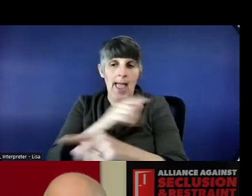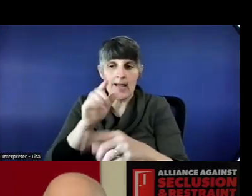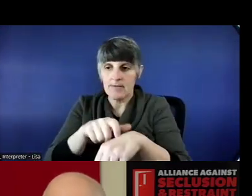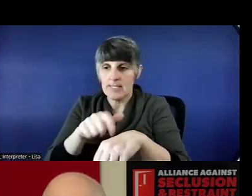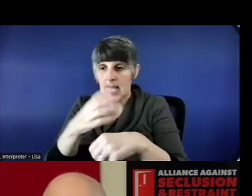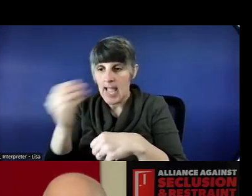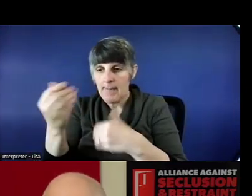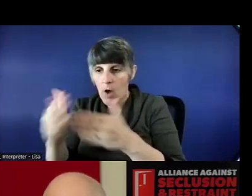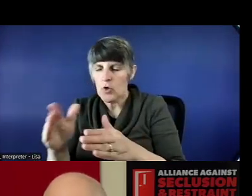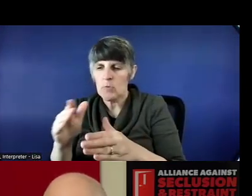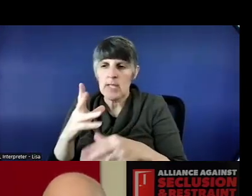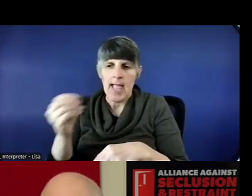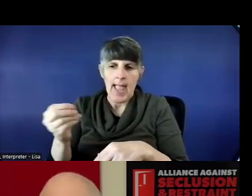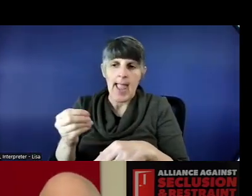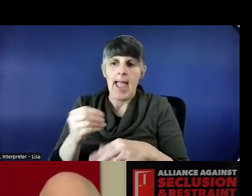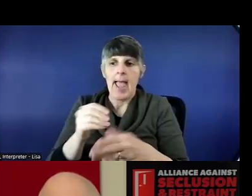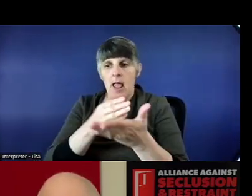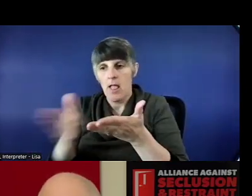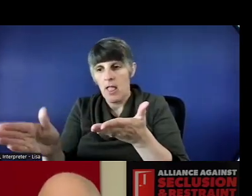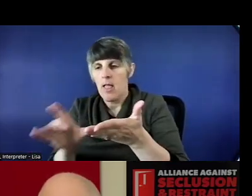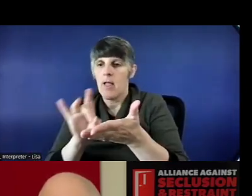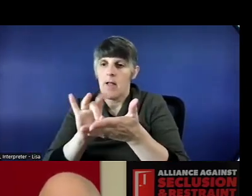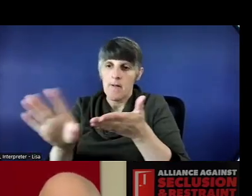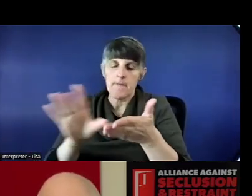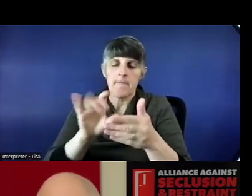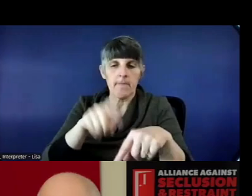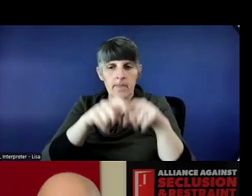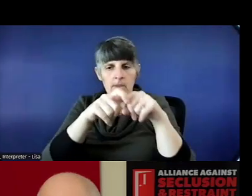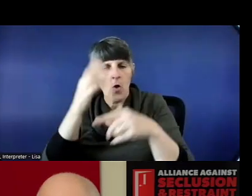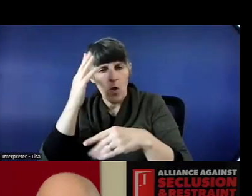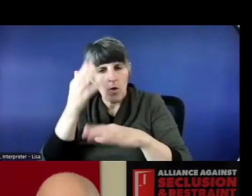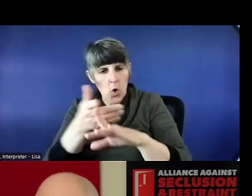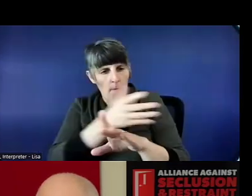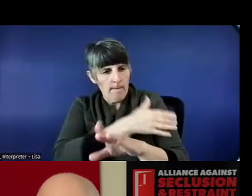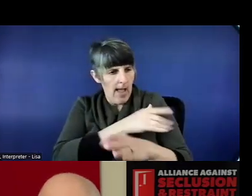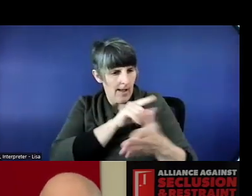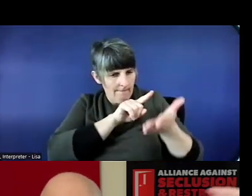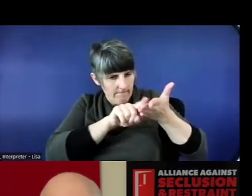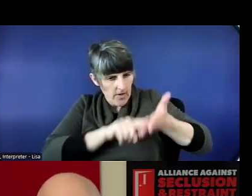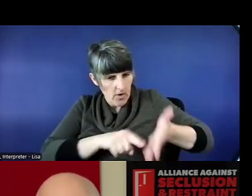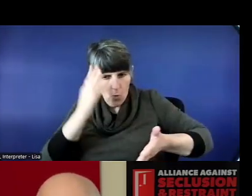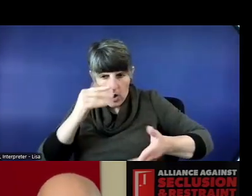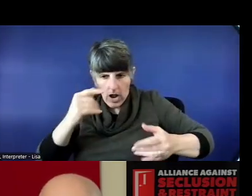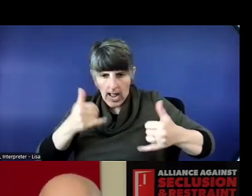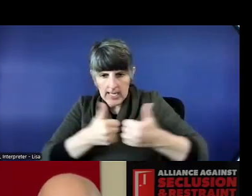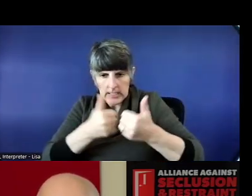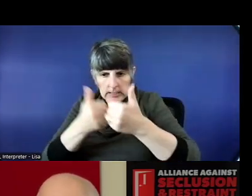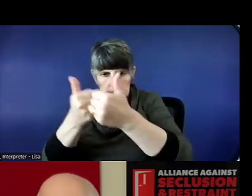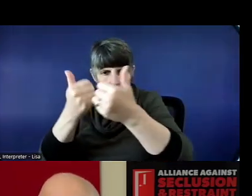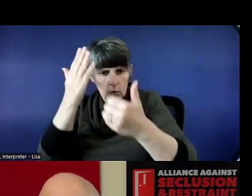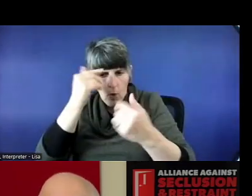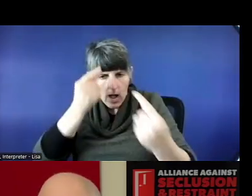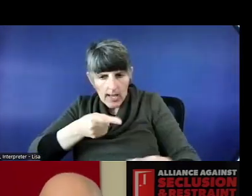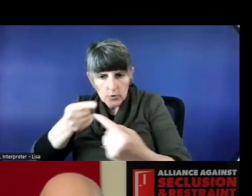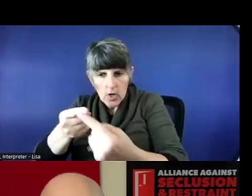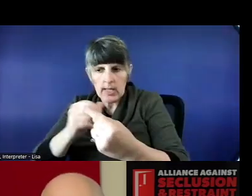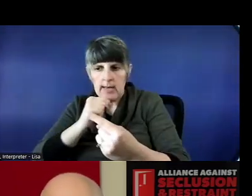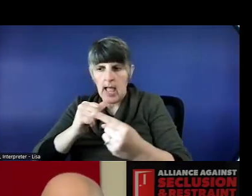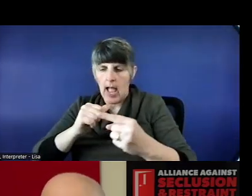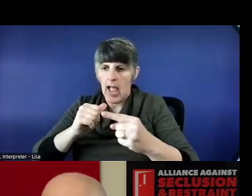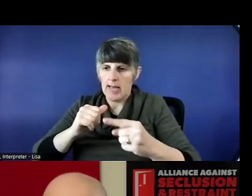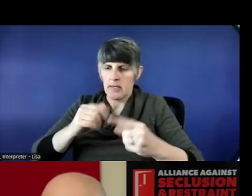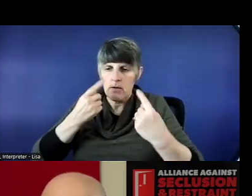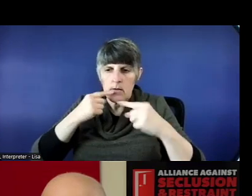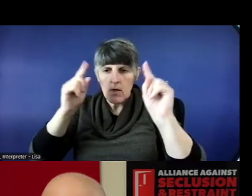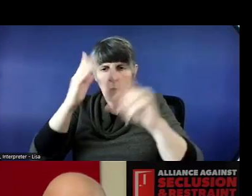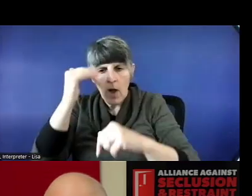and seclusion and suspension and expulsion and figure out why are kids having a difficult time? Why are they not meeting the expectation? How do we better understand